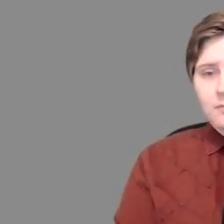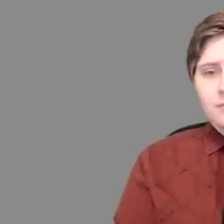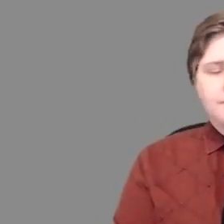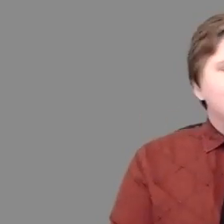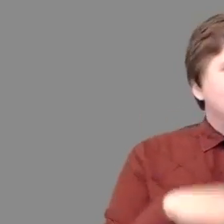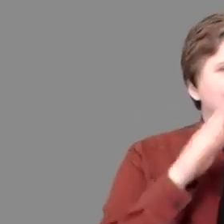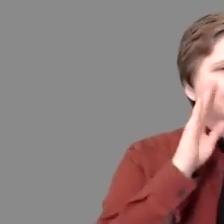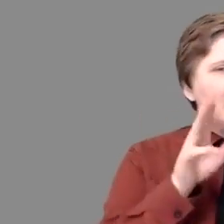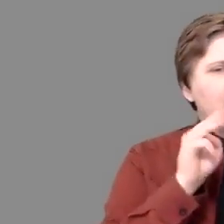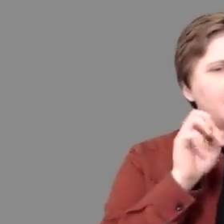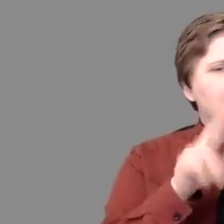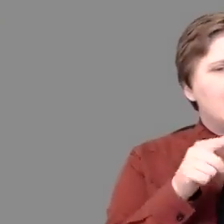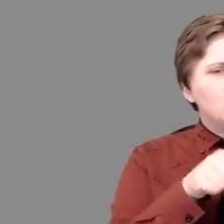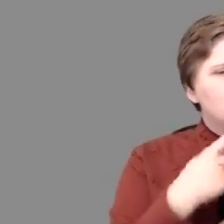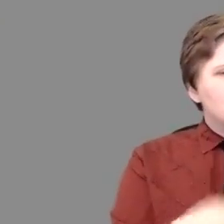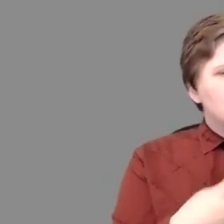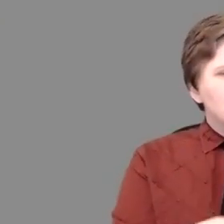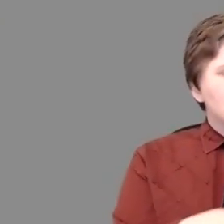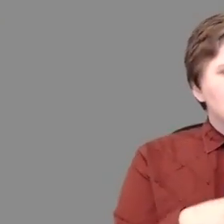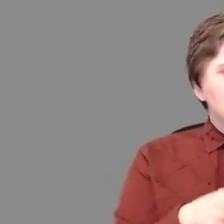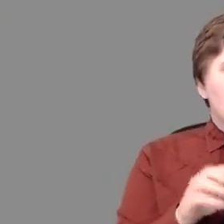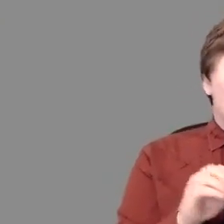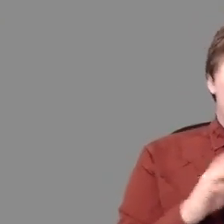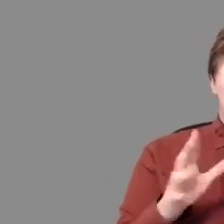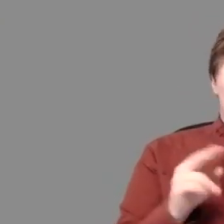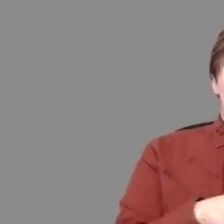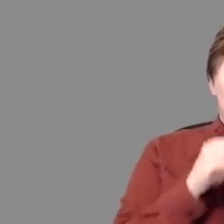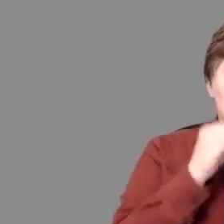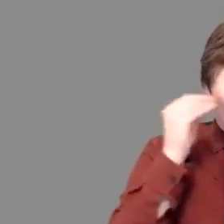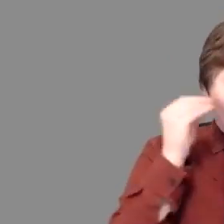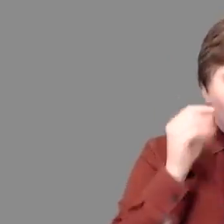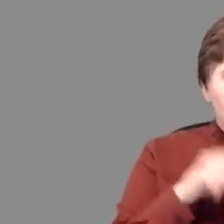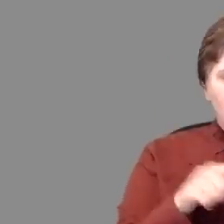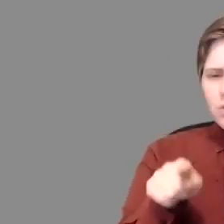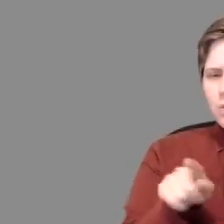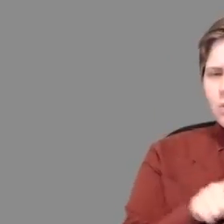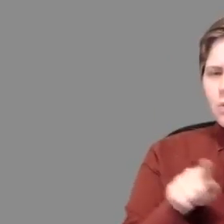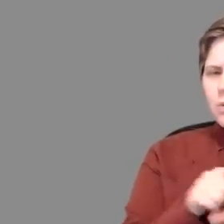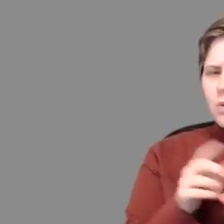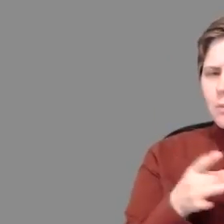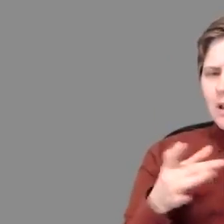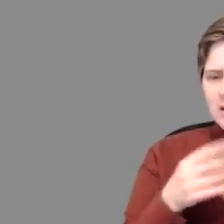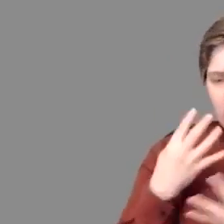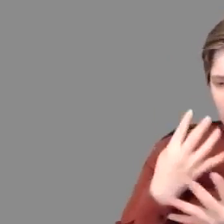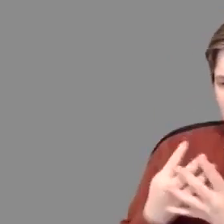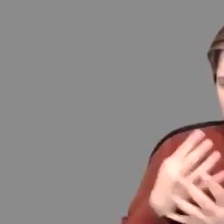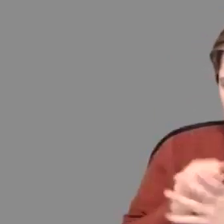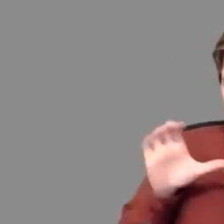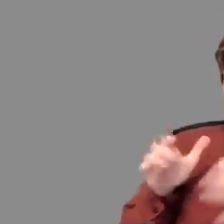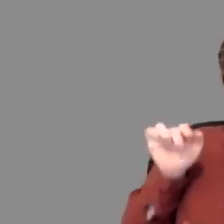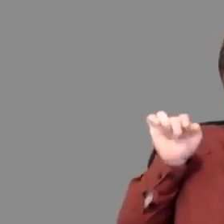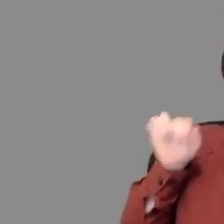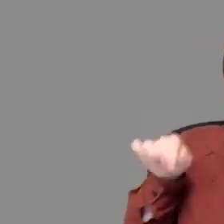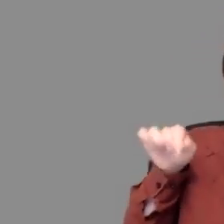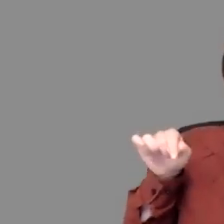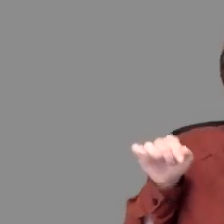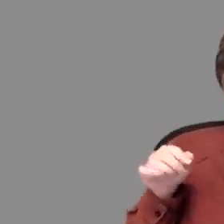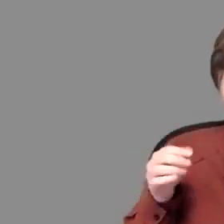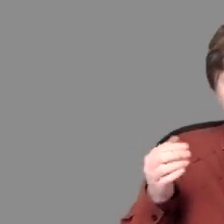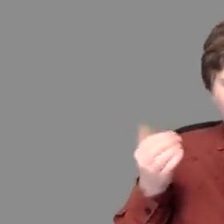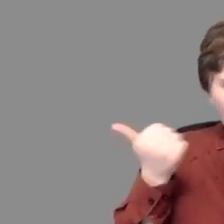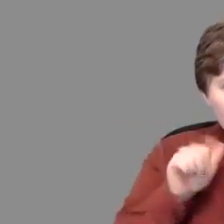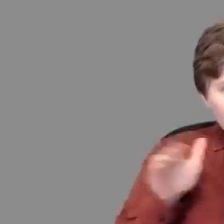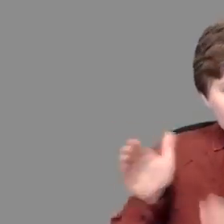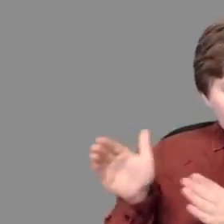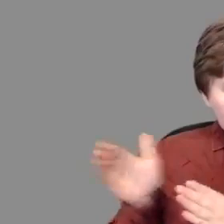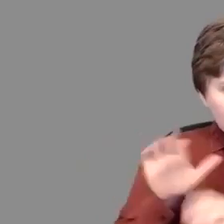Hi, Mayor, you talked about obviously the nursing home, but you also mentioned the jail population. Are there any